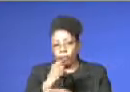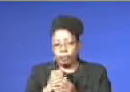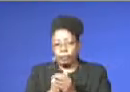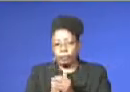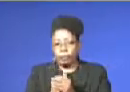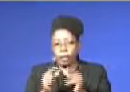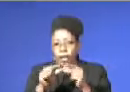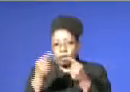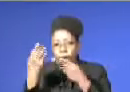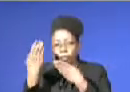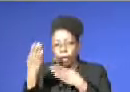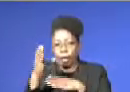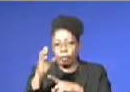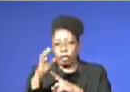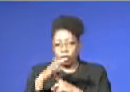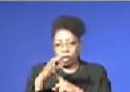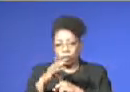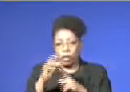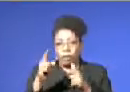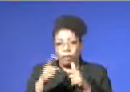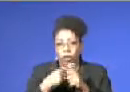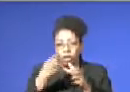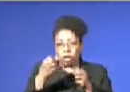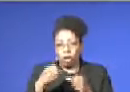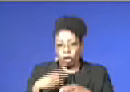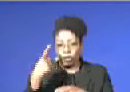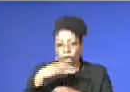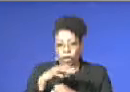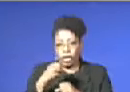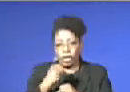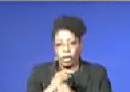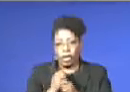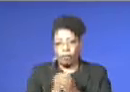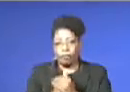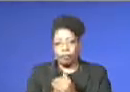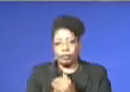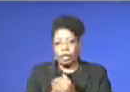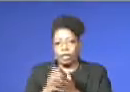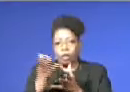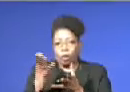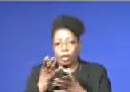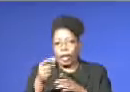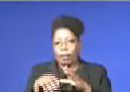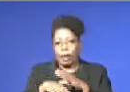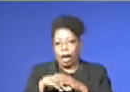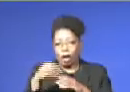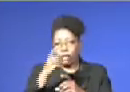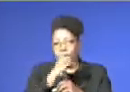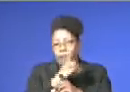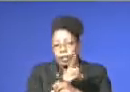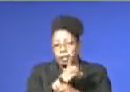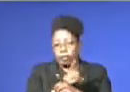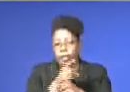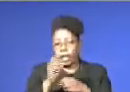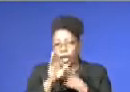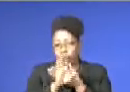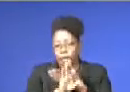Grand Bahama champs their first loss on the year. We wanted to come out defensively to really protect the boards.